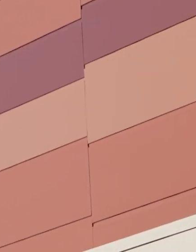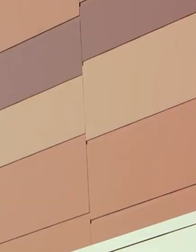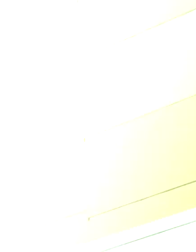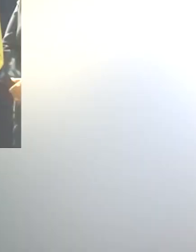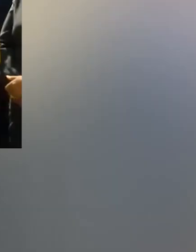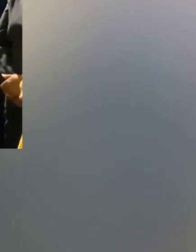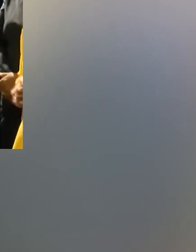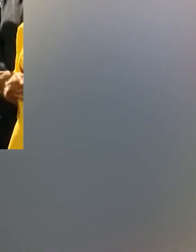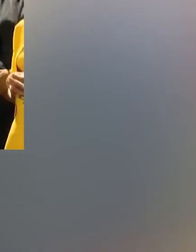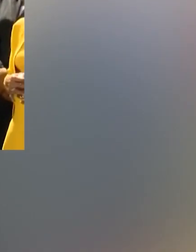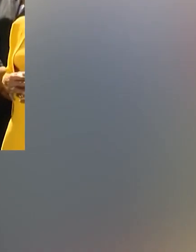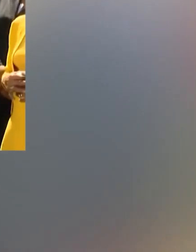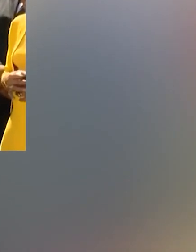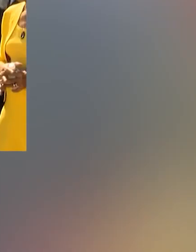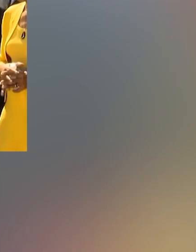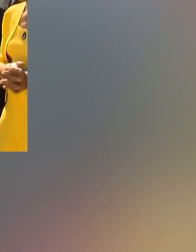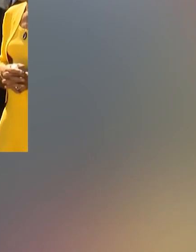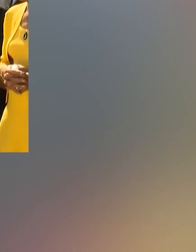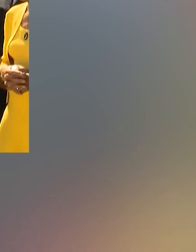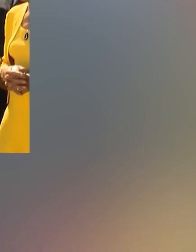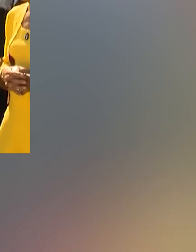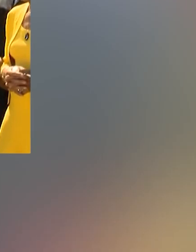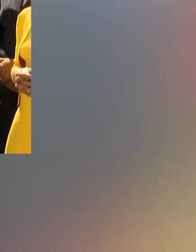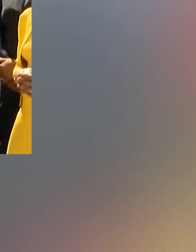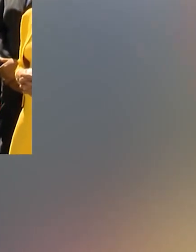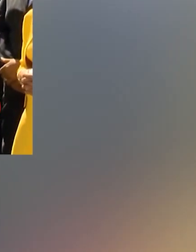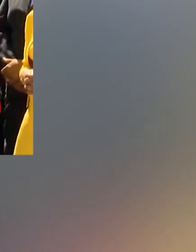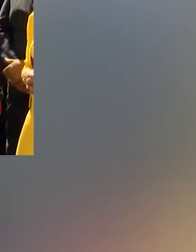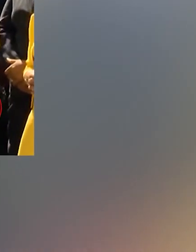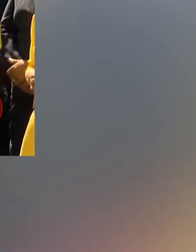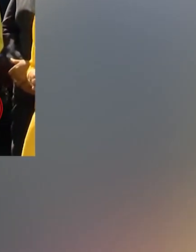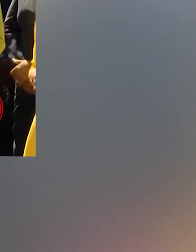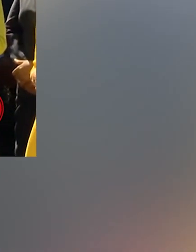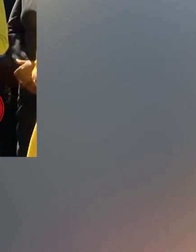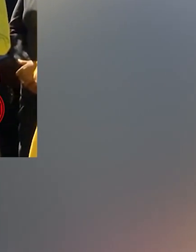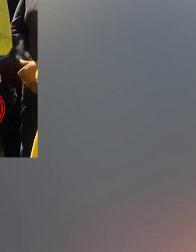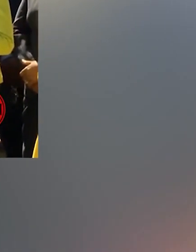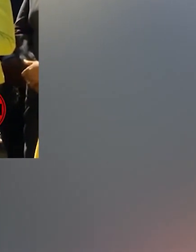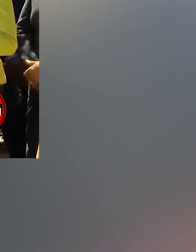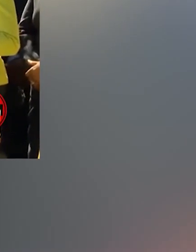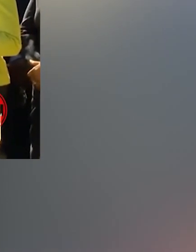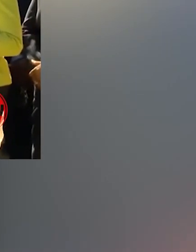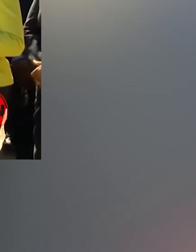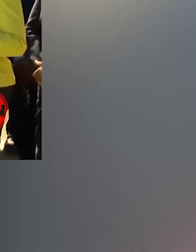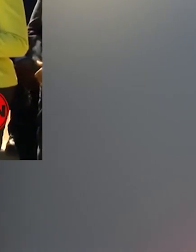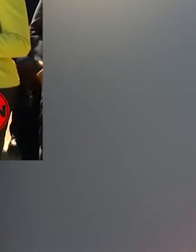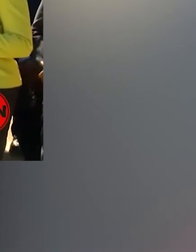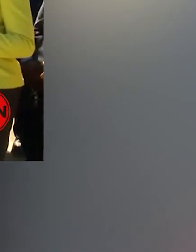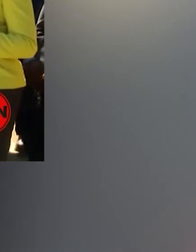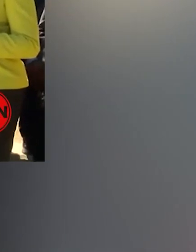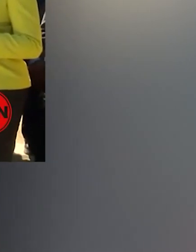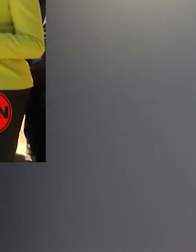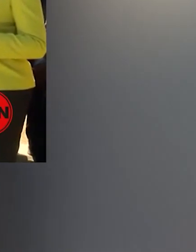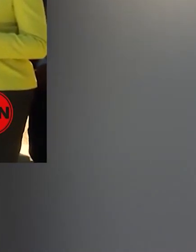Ward 8. I am excited about this facility. Yes, the vehicle will be basketball, but